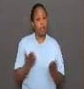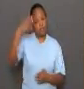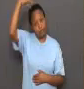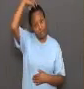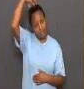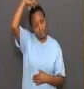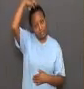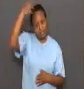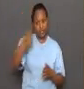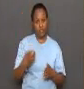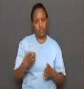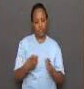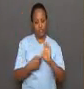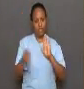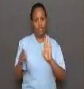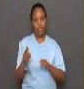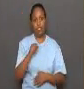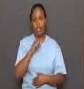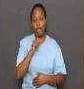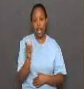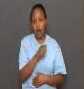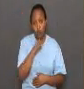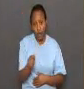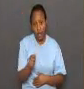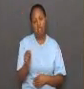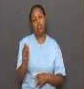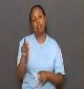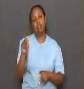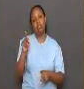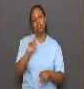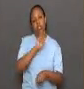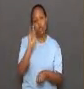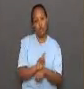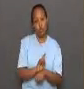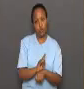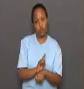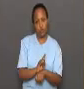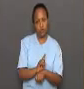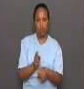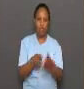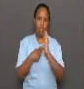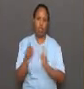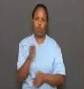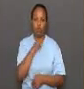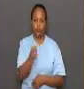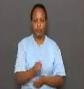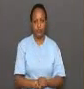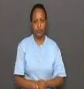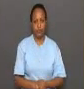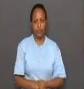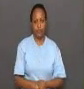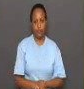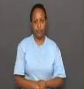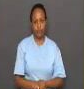If the government is not transparent, the citizens cannot hold it accountable.